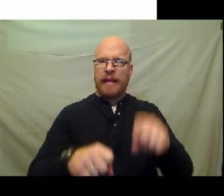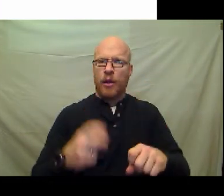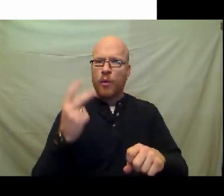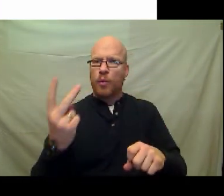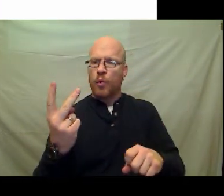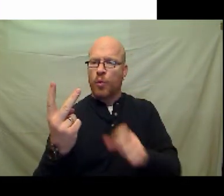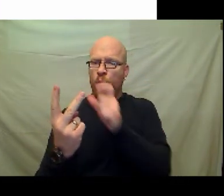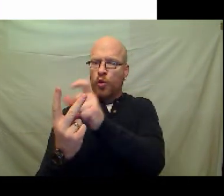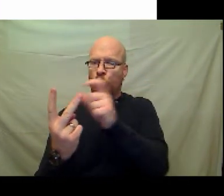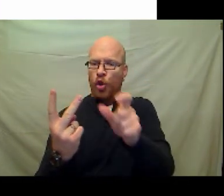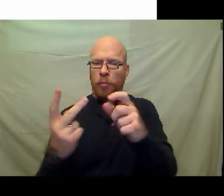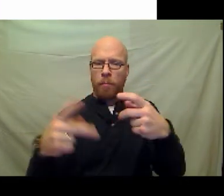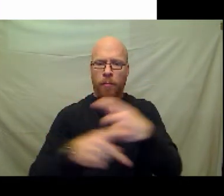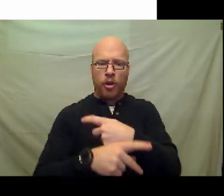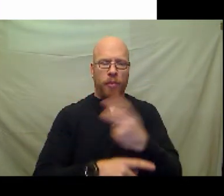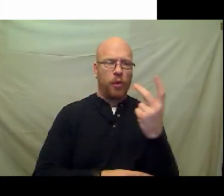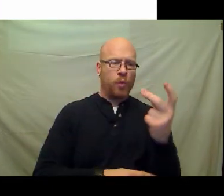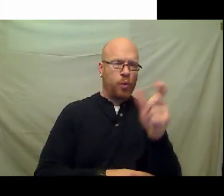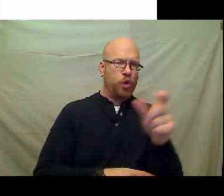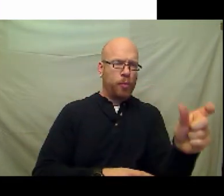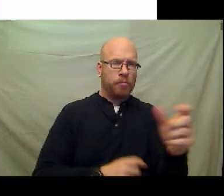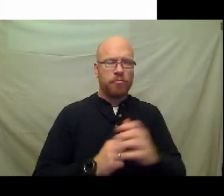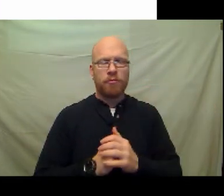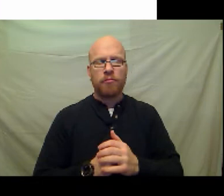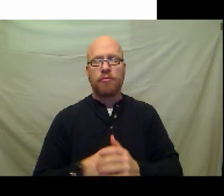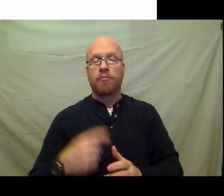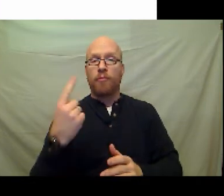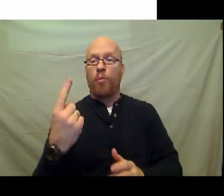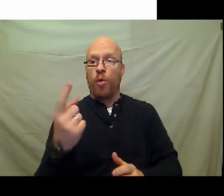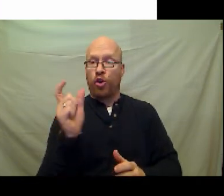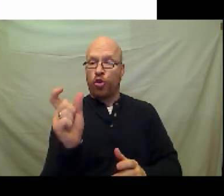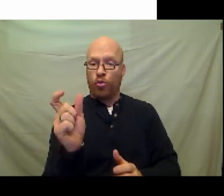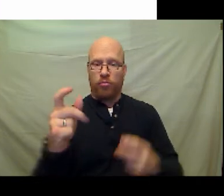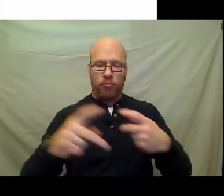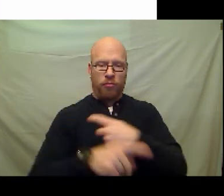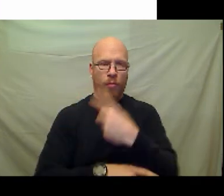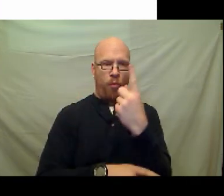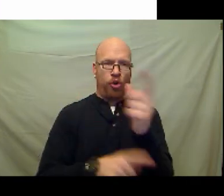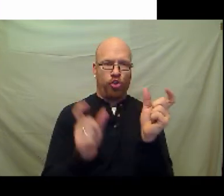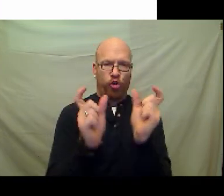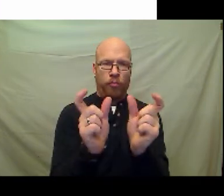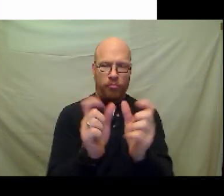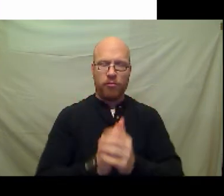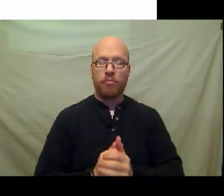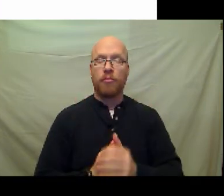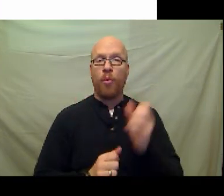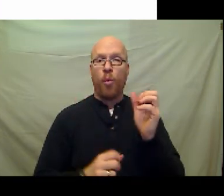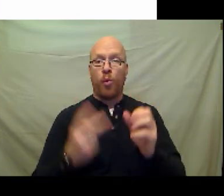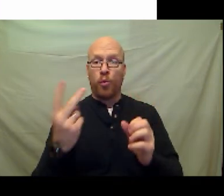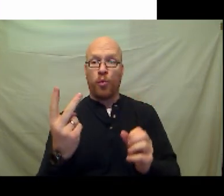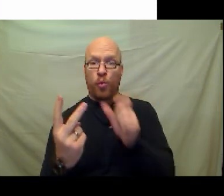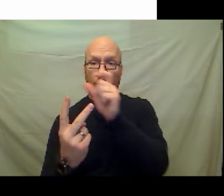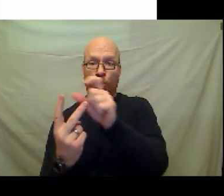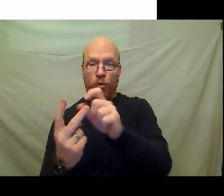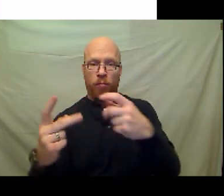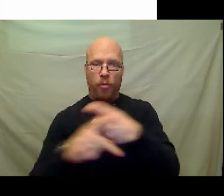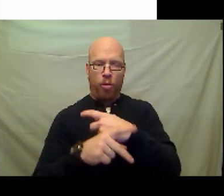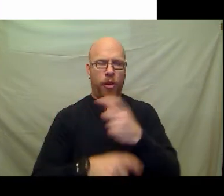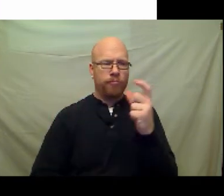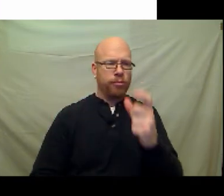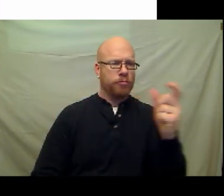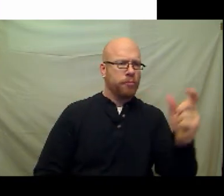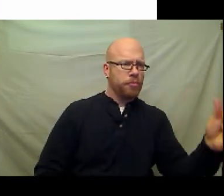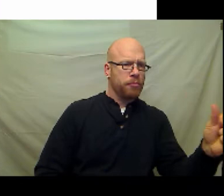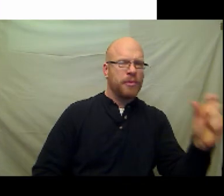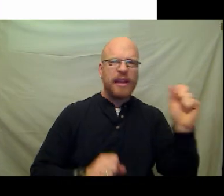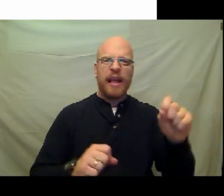There are several types of multiplying polynomials. We have one term and one term, or one term with two terms.